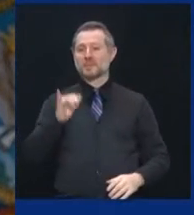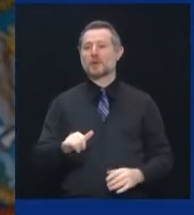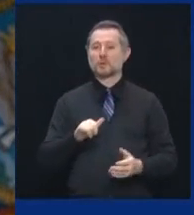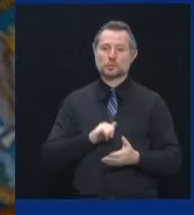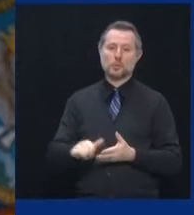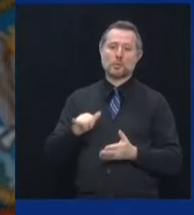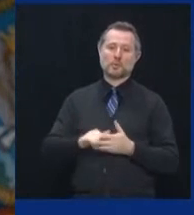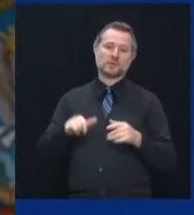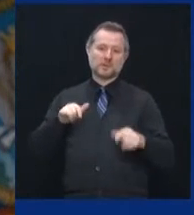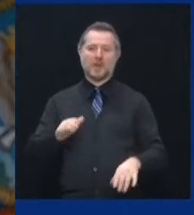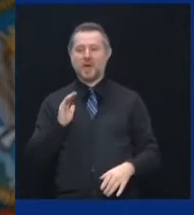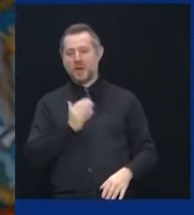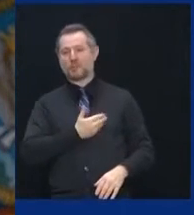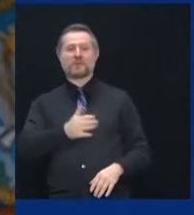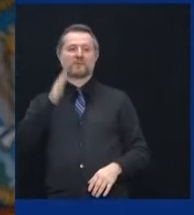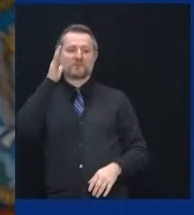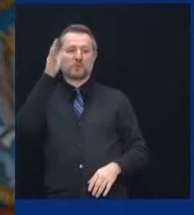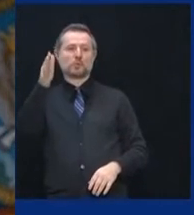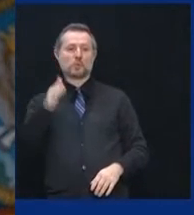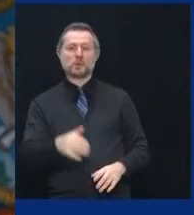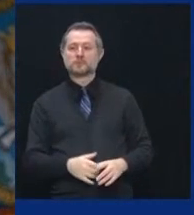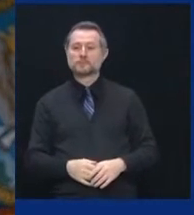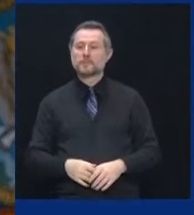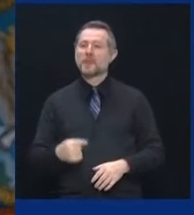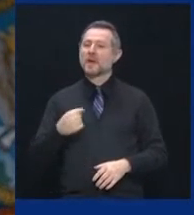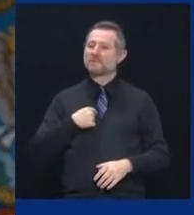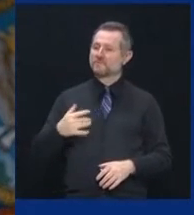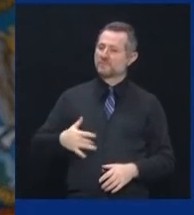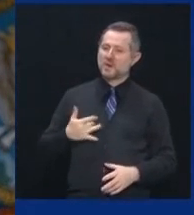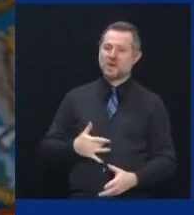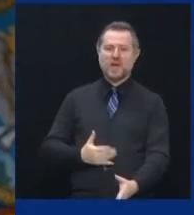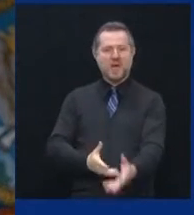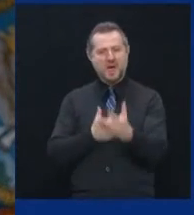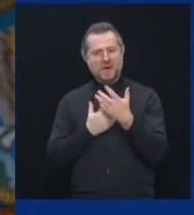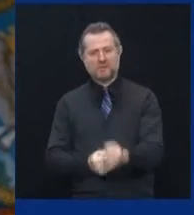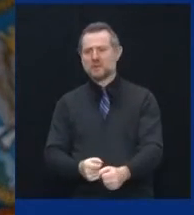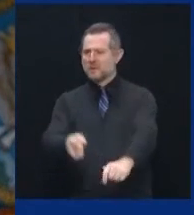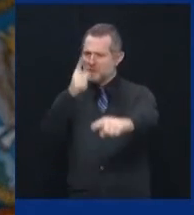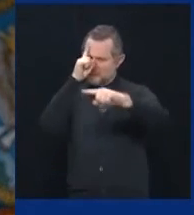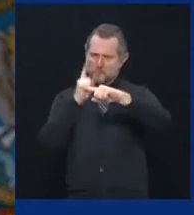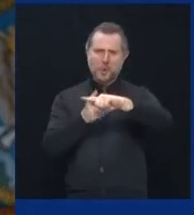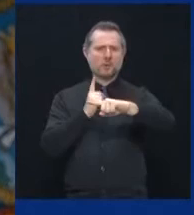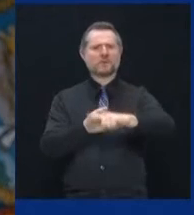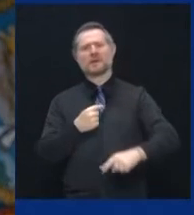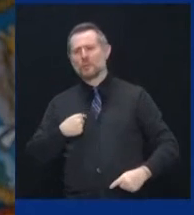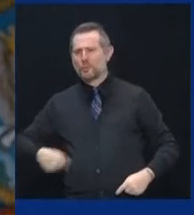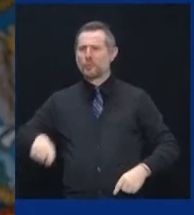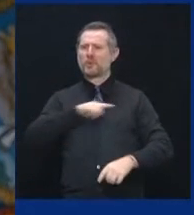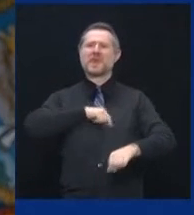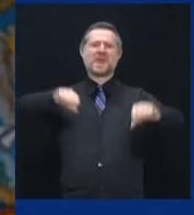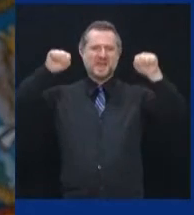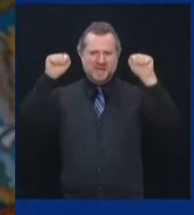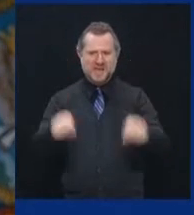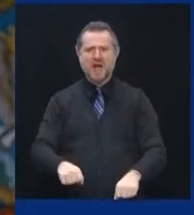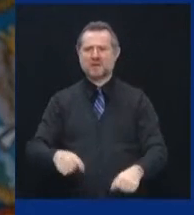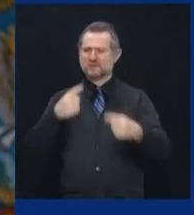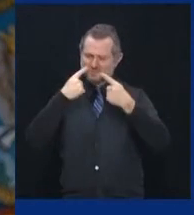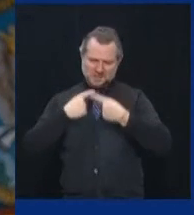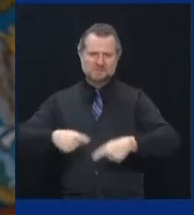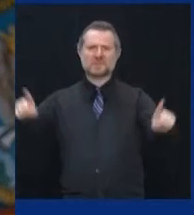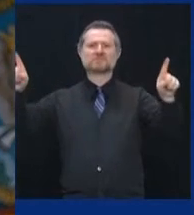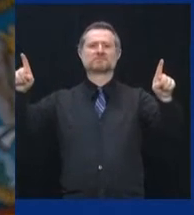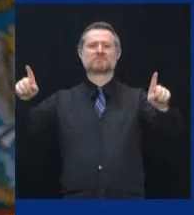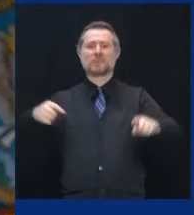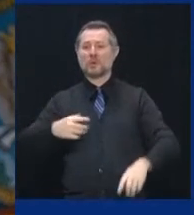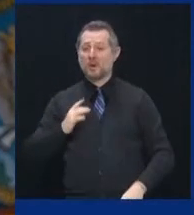destiny. And I am confident and optimistic that we can do this, and my confidence is not